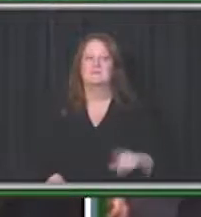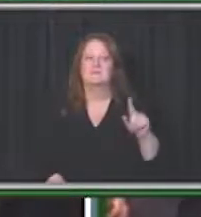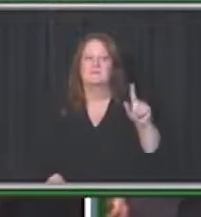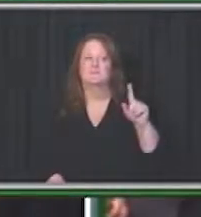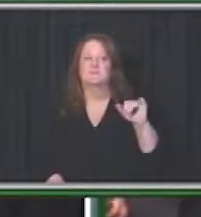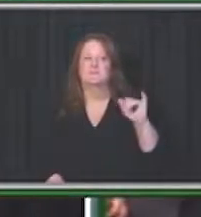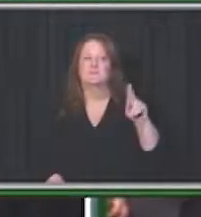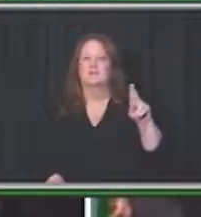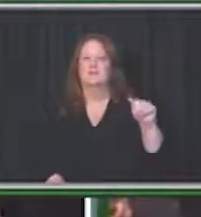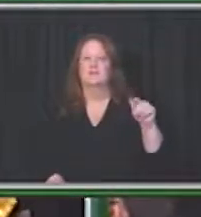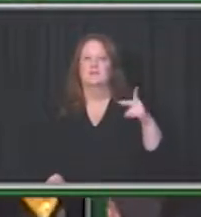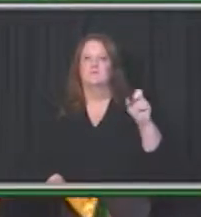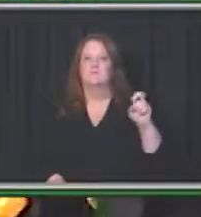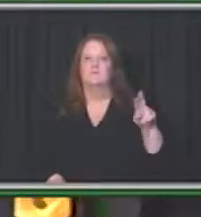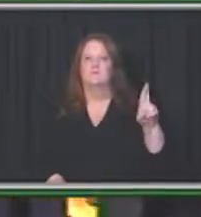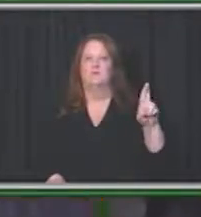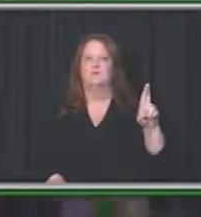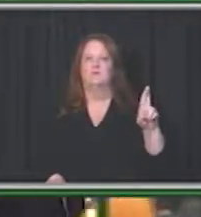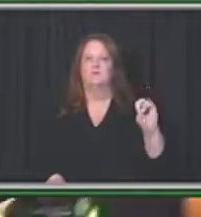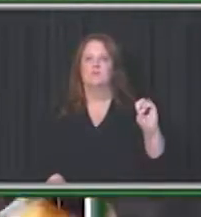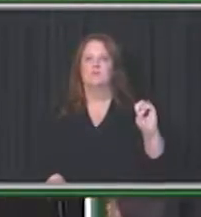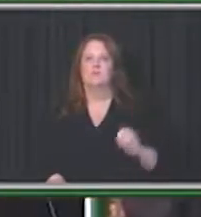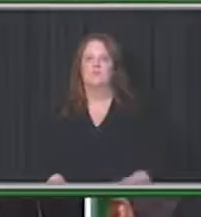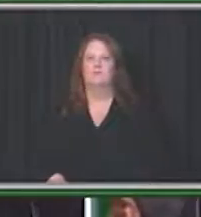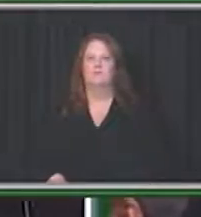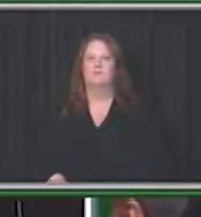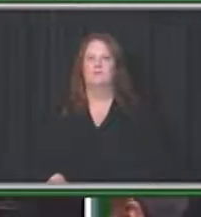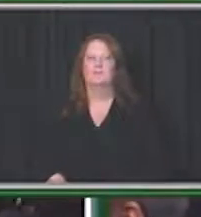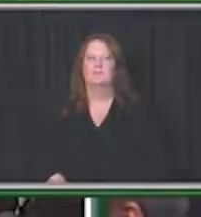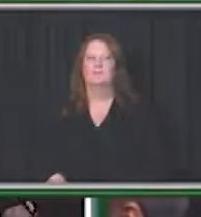Gianna Penaflor.